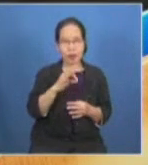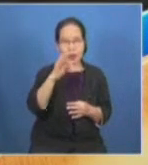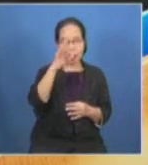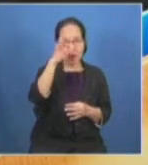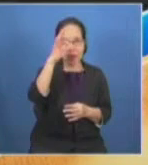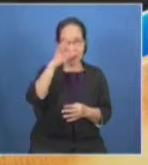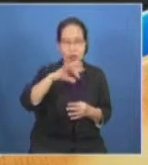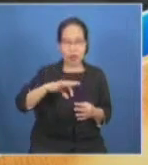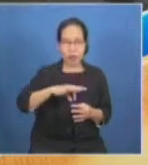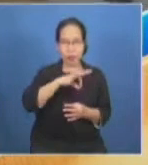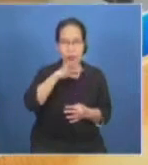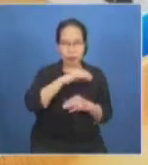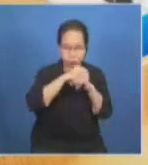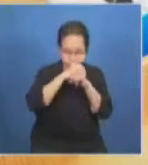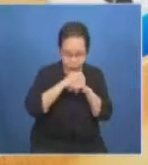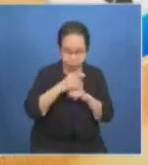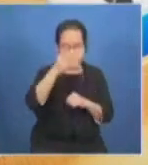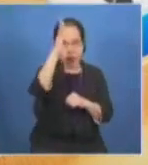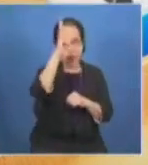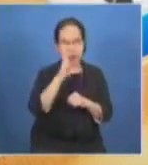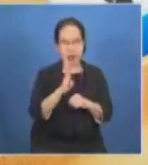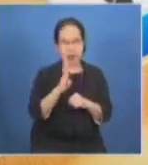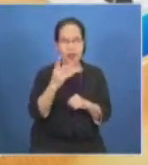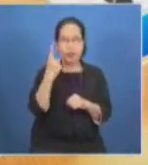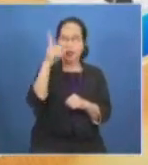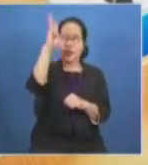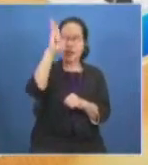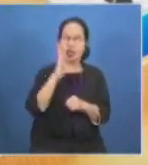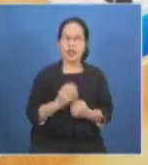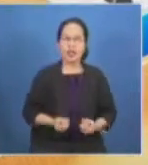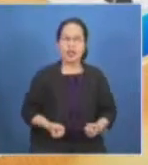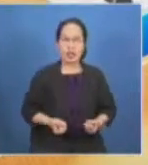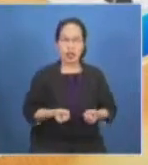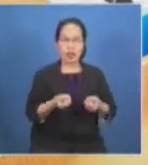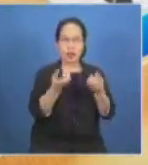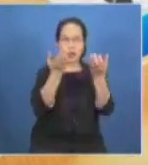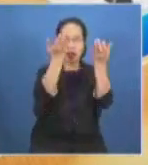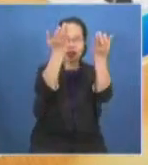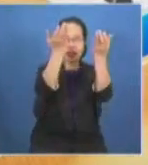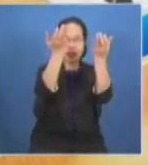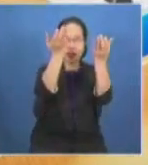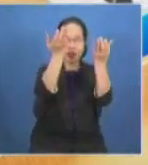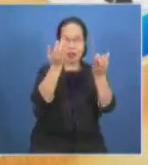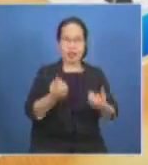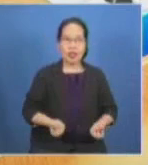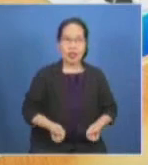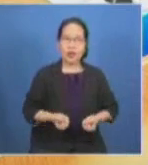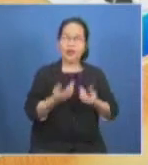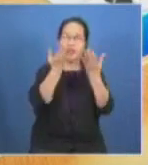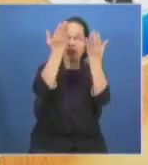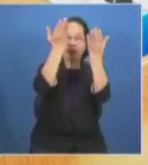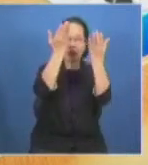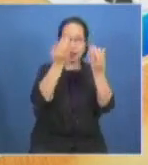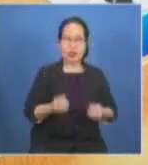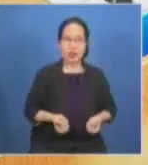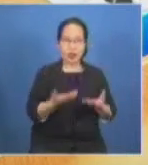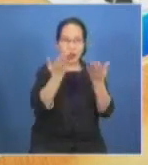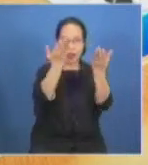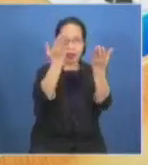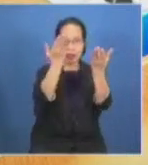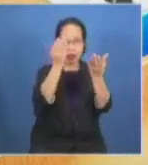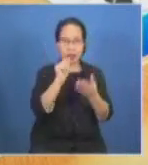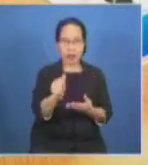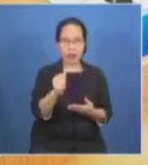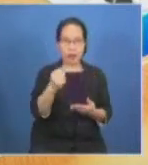Spiritual worship before God is offering yourself to